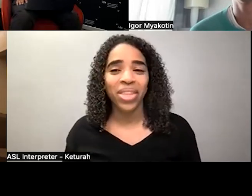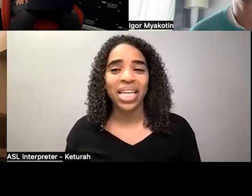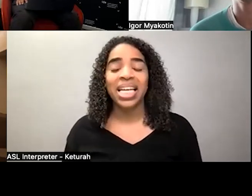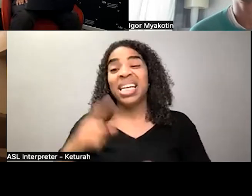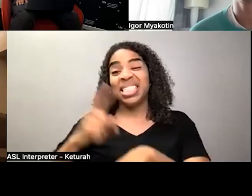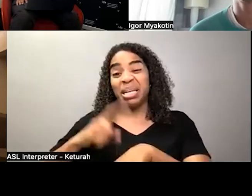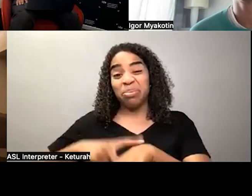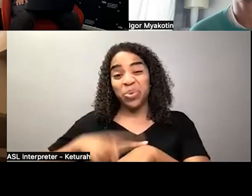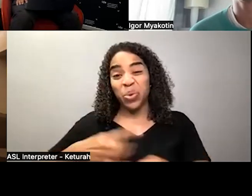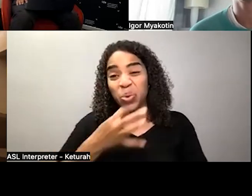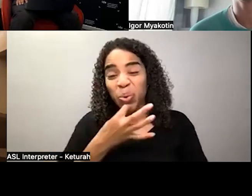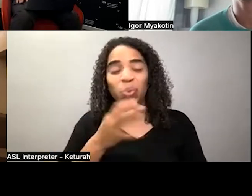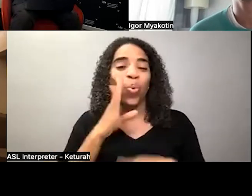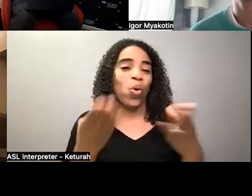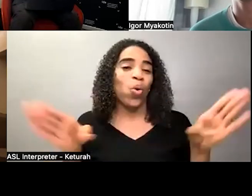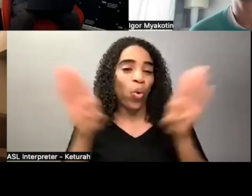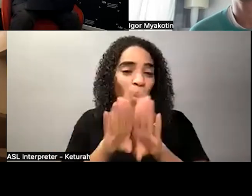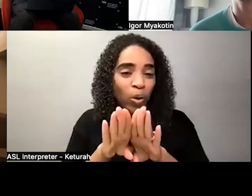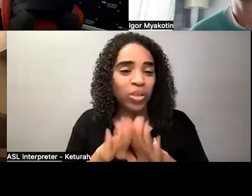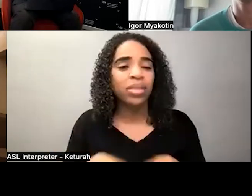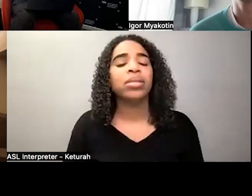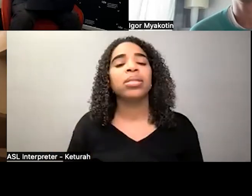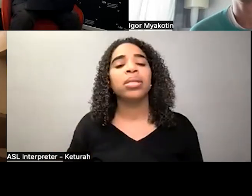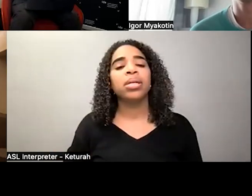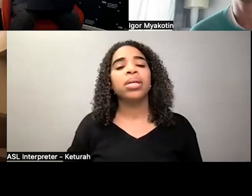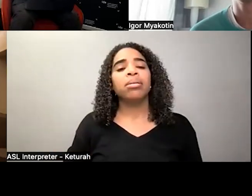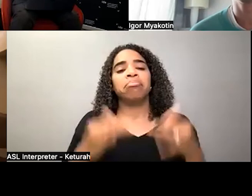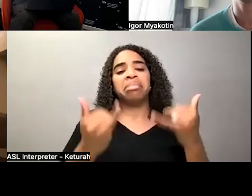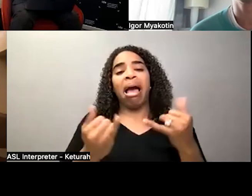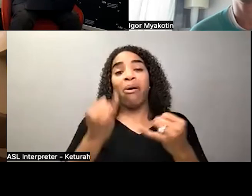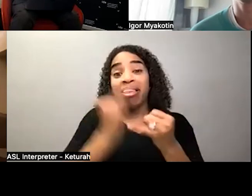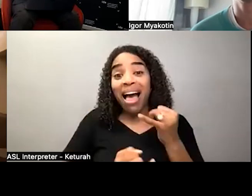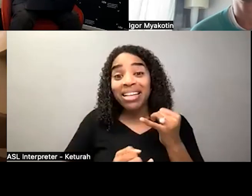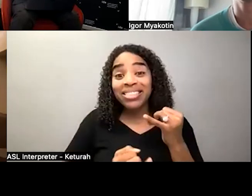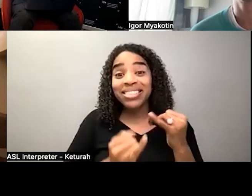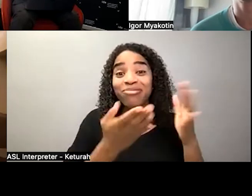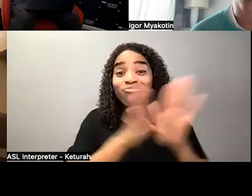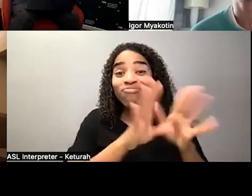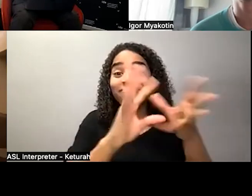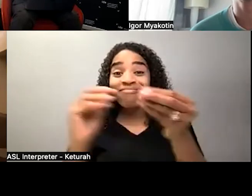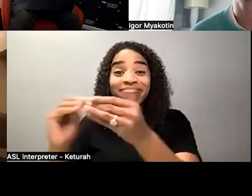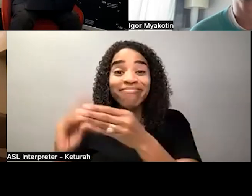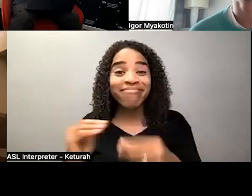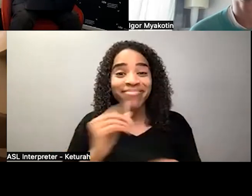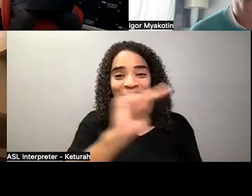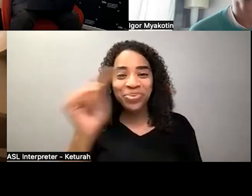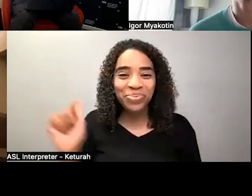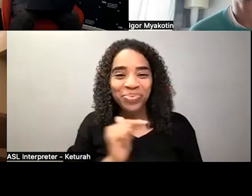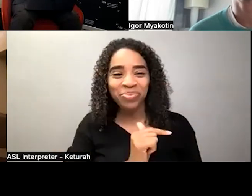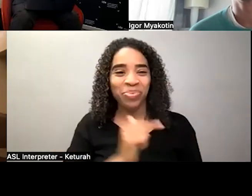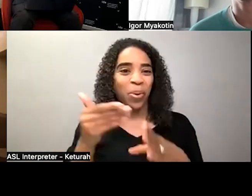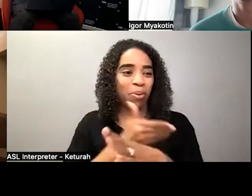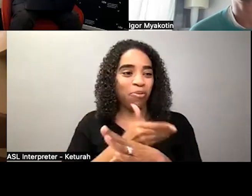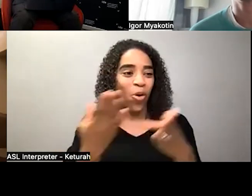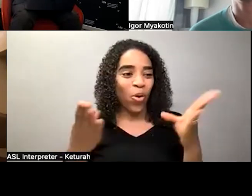here. We're about to close out. I just kind of want to go around and see if there are any closing remarks each of you would like to make before we go.